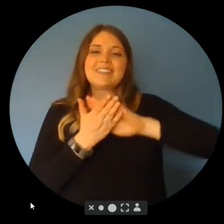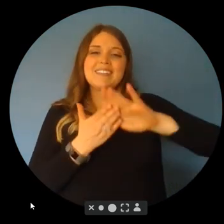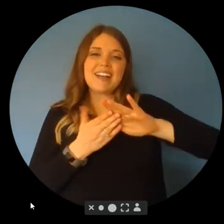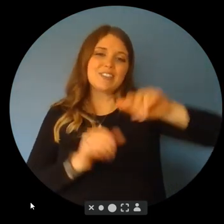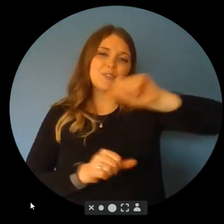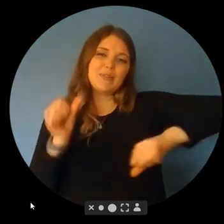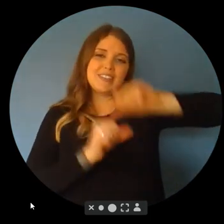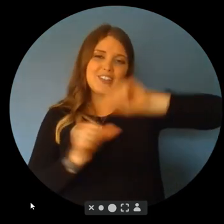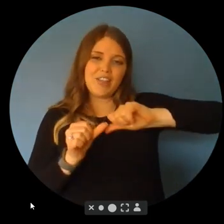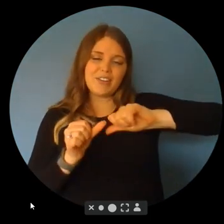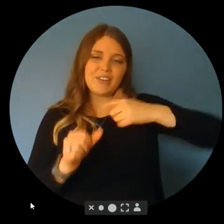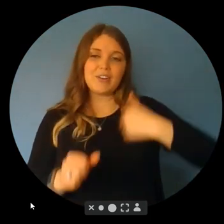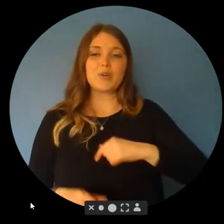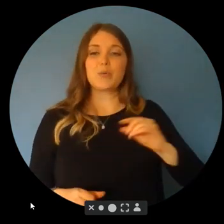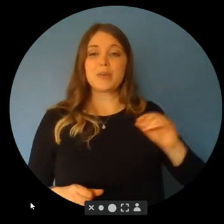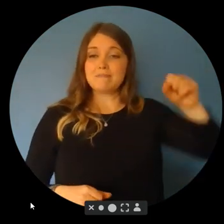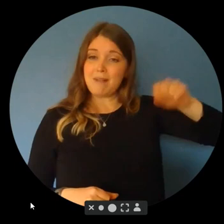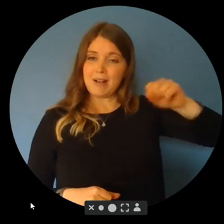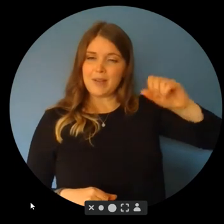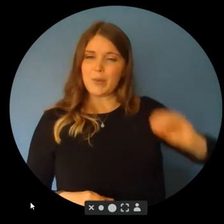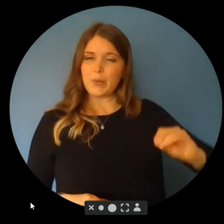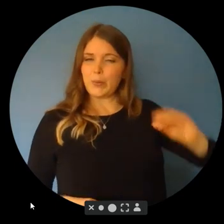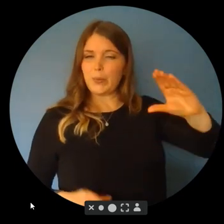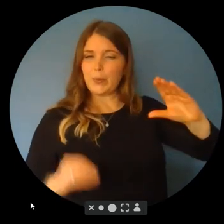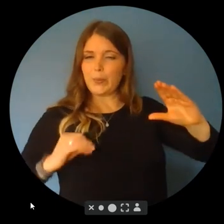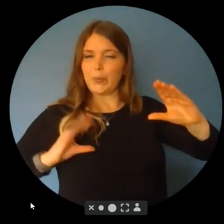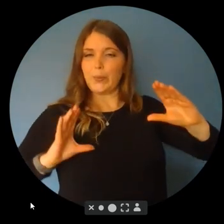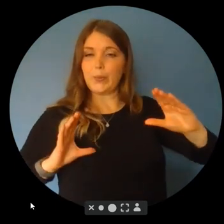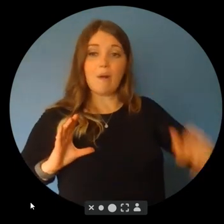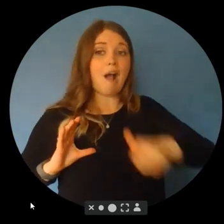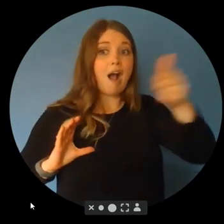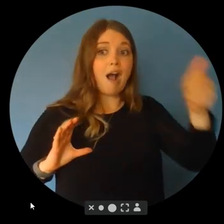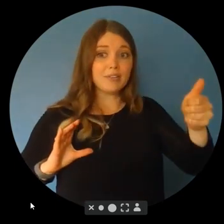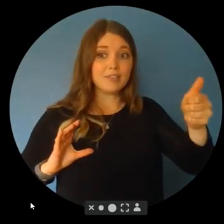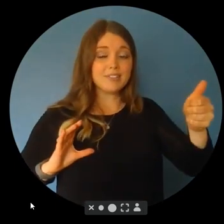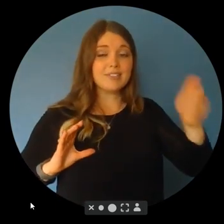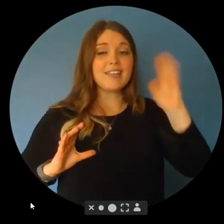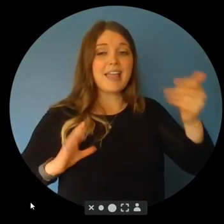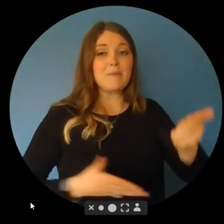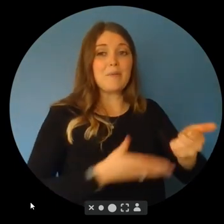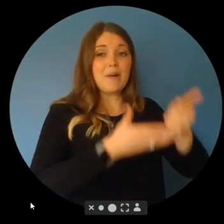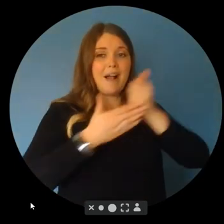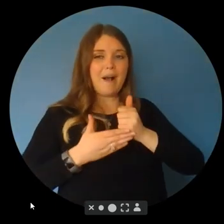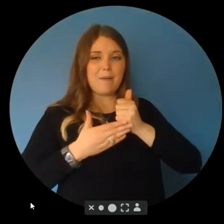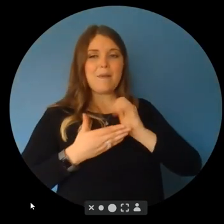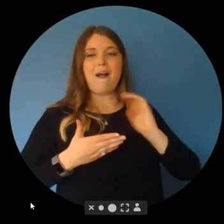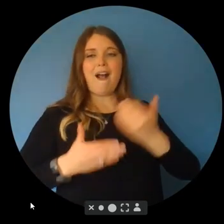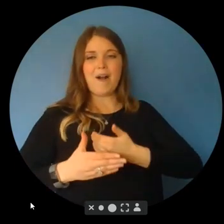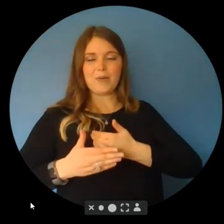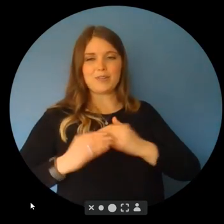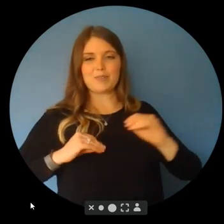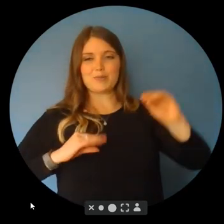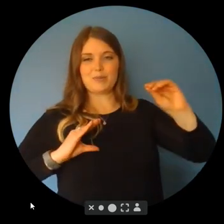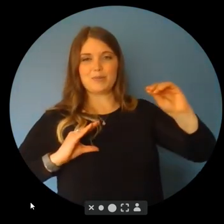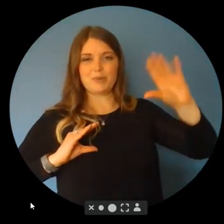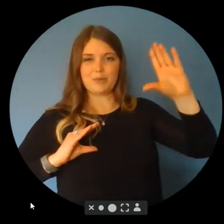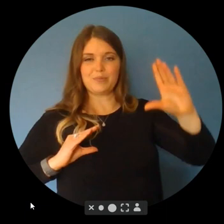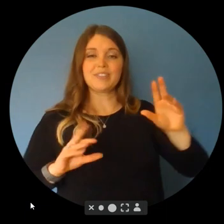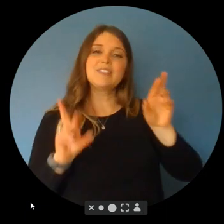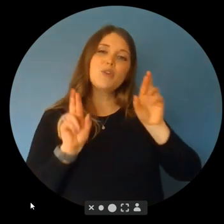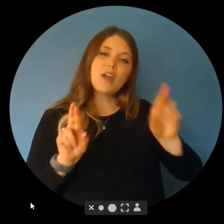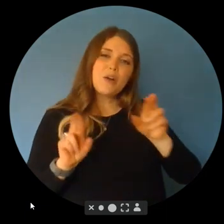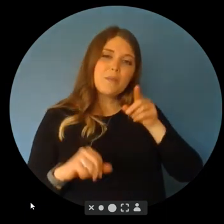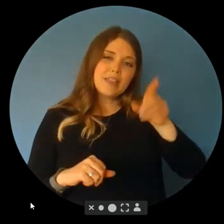fill up each other's buckets. Not only that we fill up others, but we know that that will help us feel good too. So I hope that you